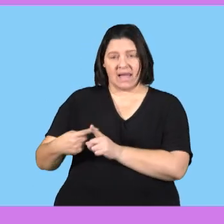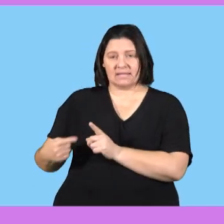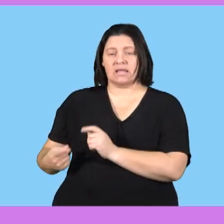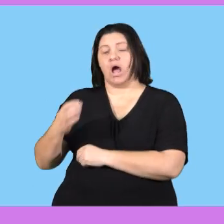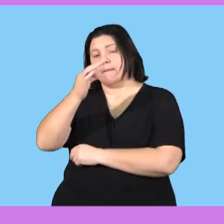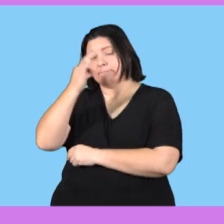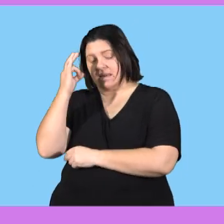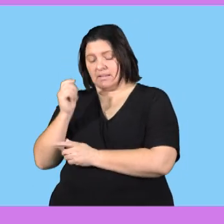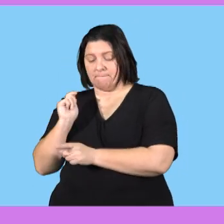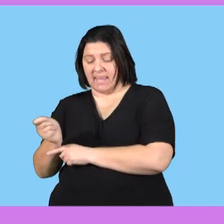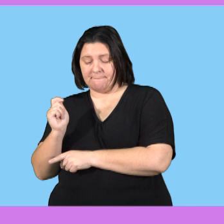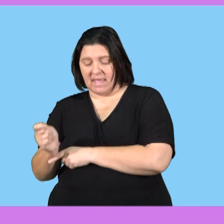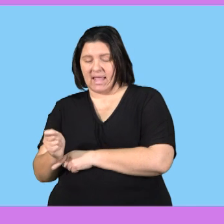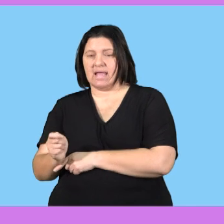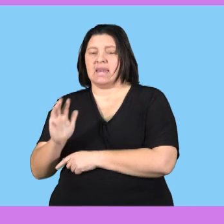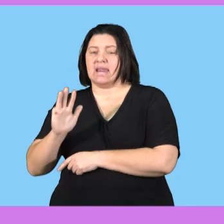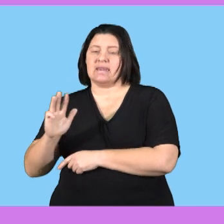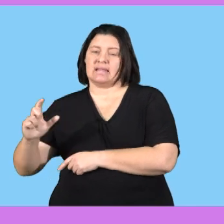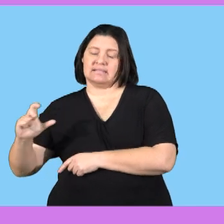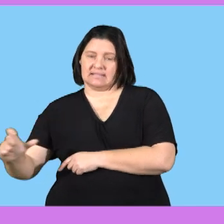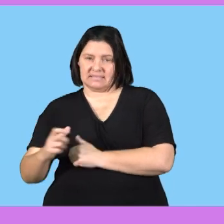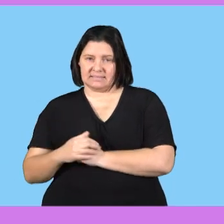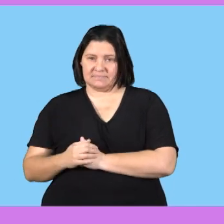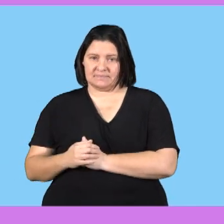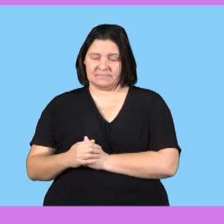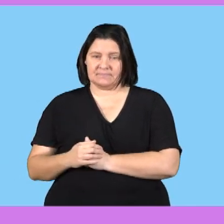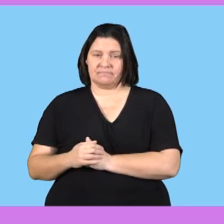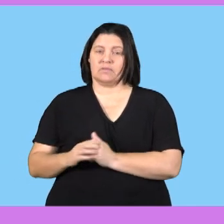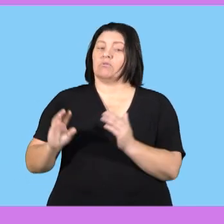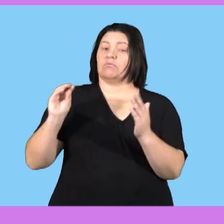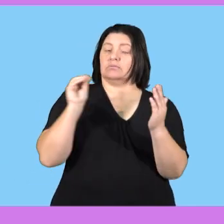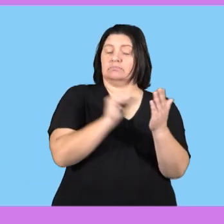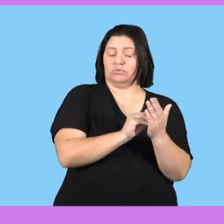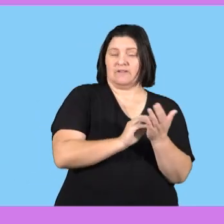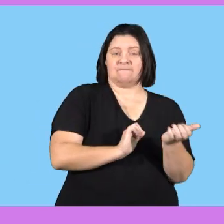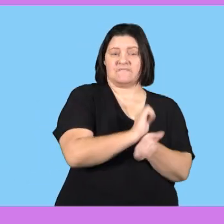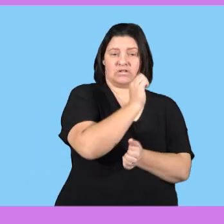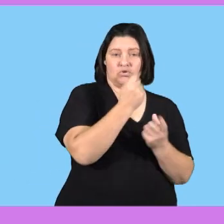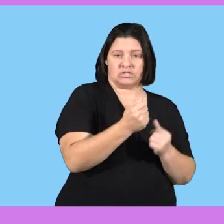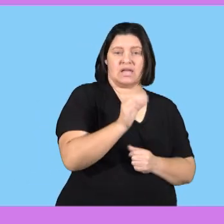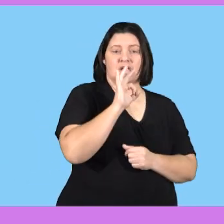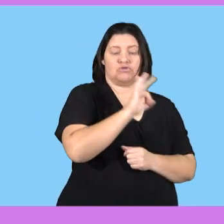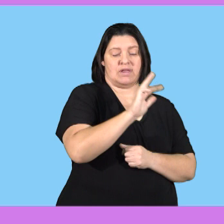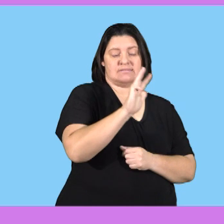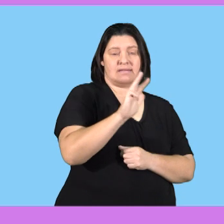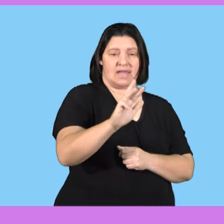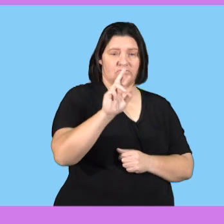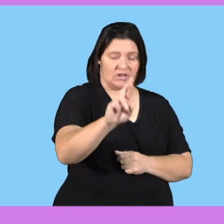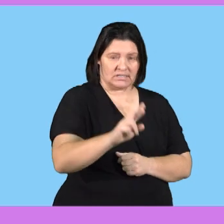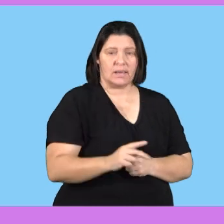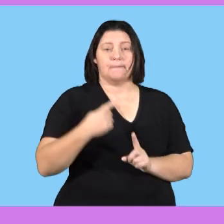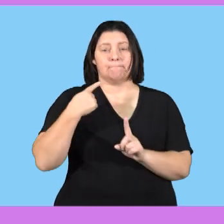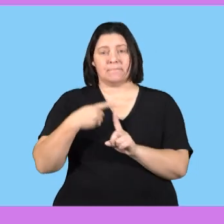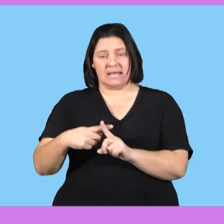a per call minute rate of 99 cents. So let's quickly write down. Our fixed cost is